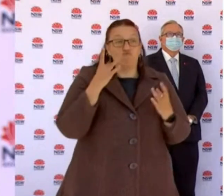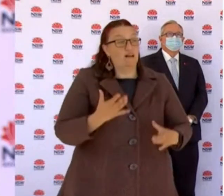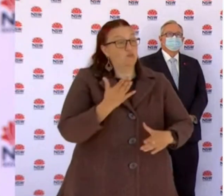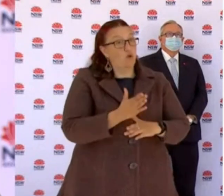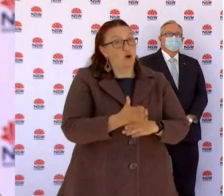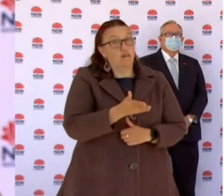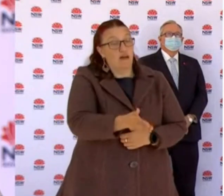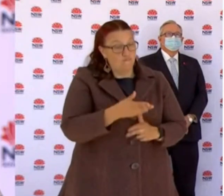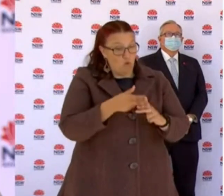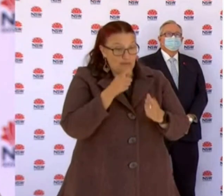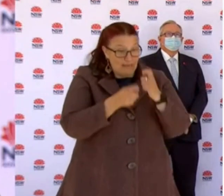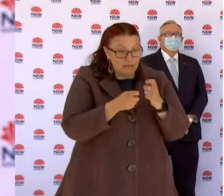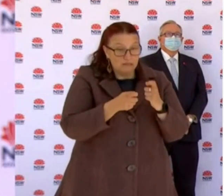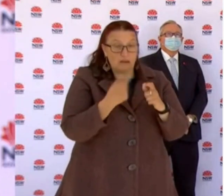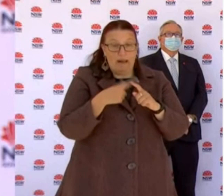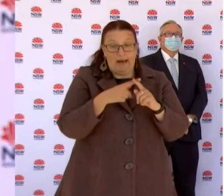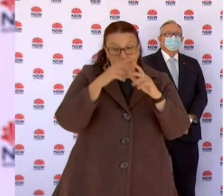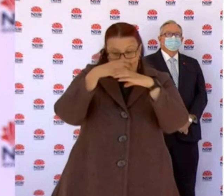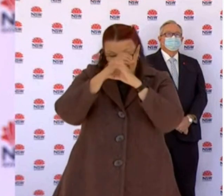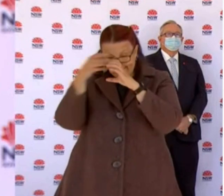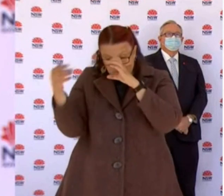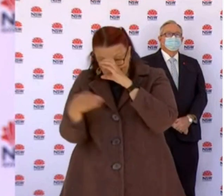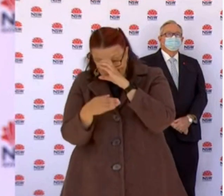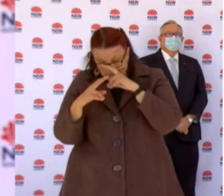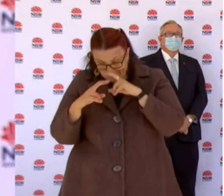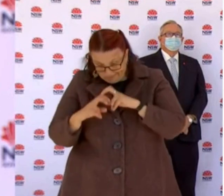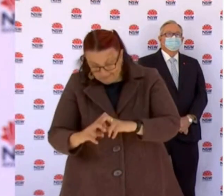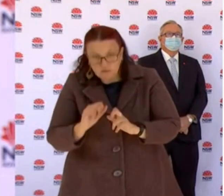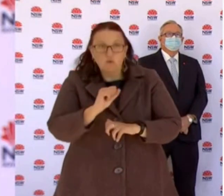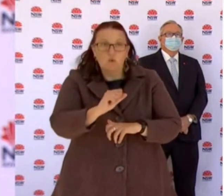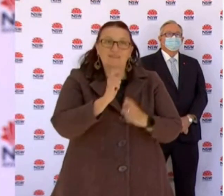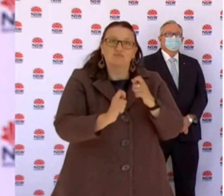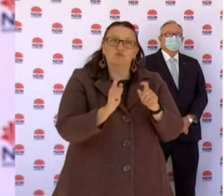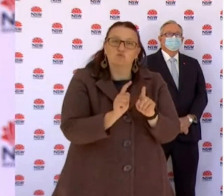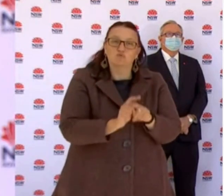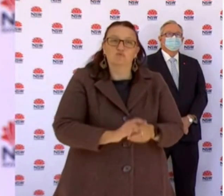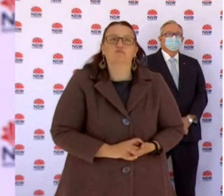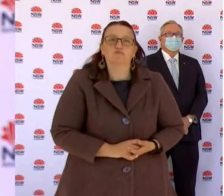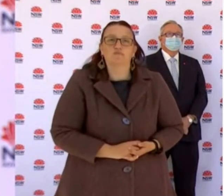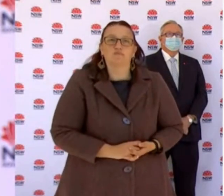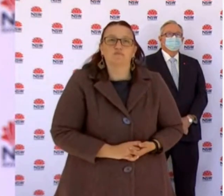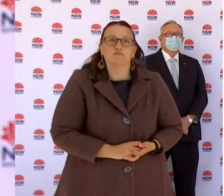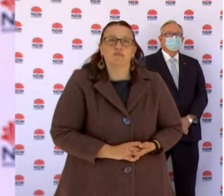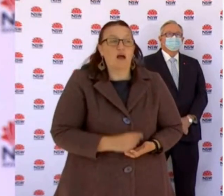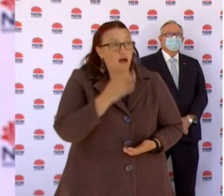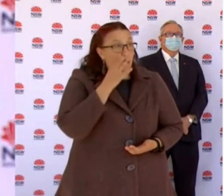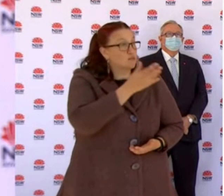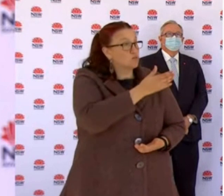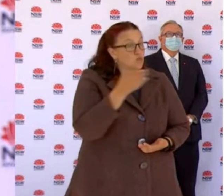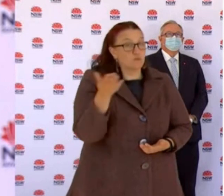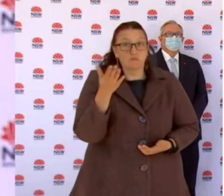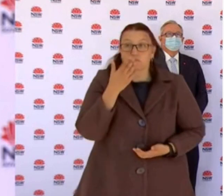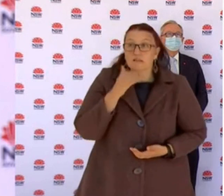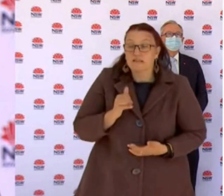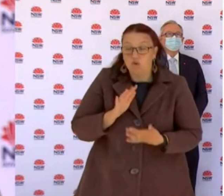capacity. And we just need the community to continue to get tested, and also to use your networks. I mean, we